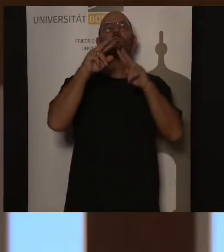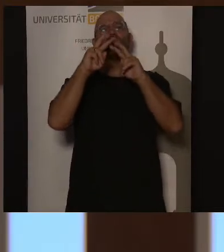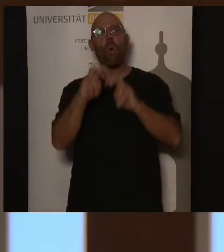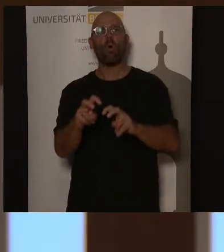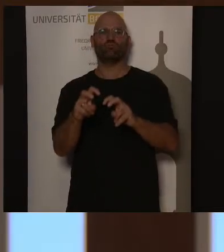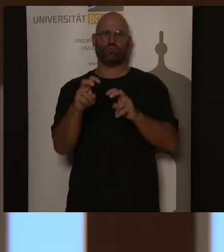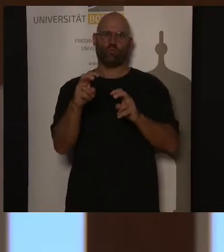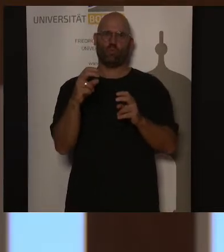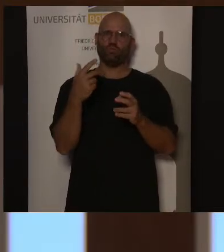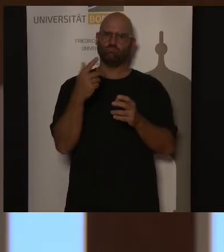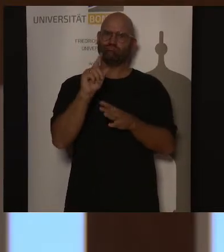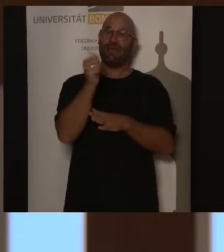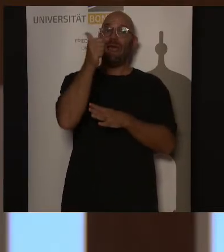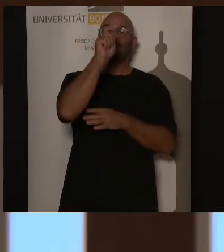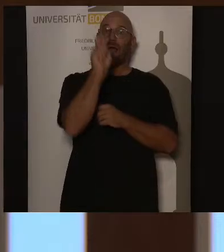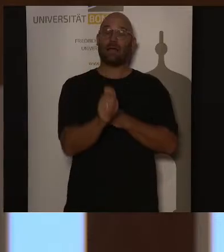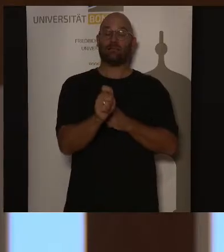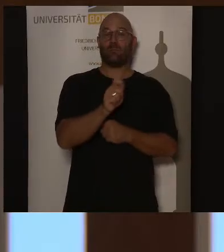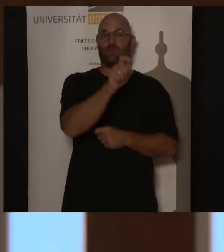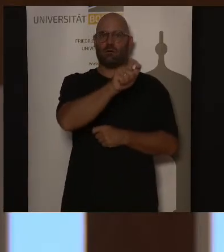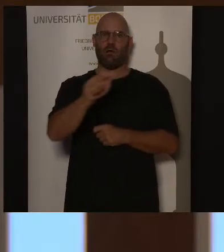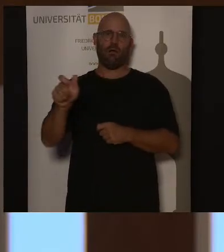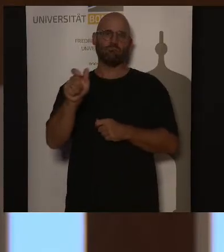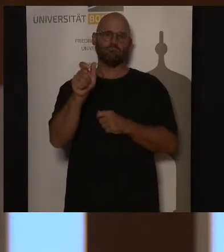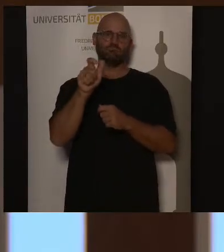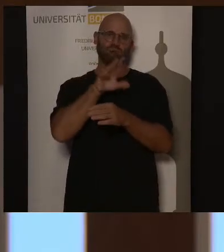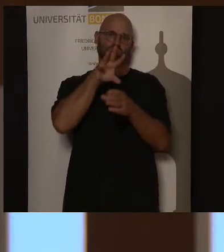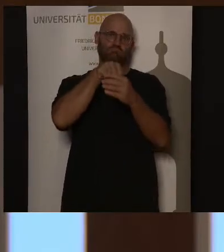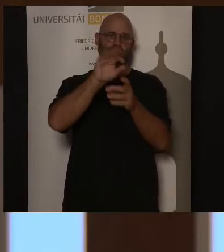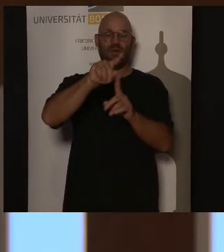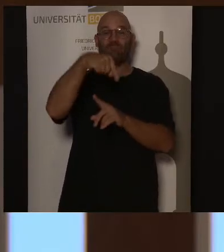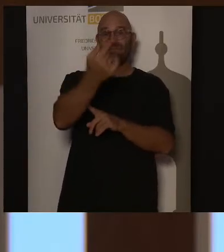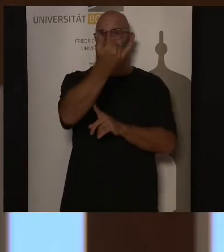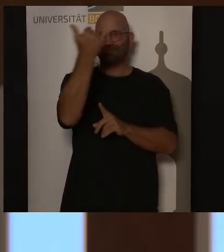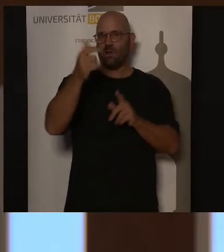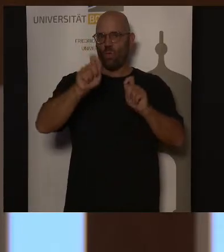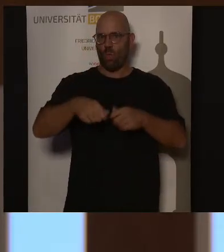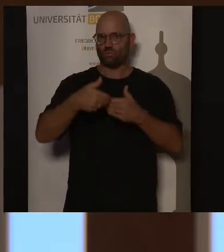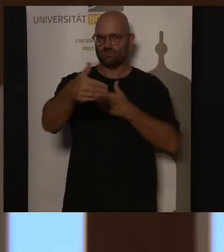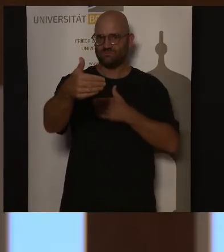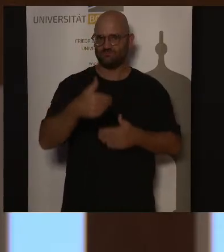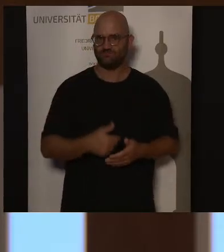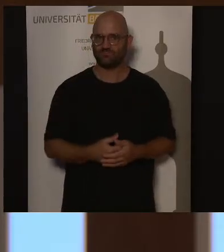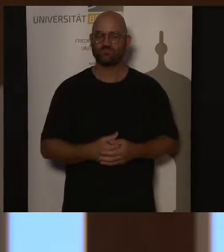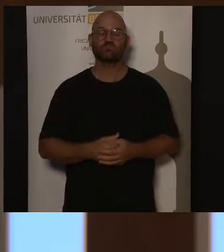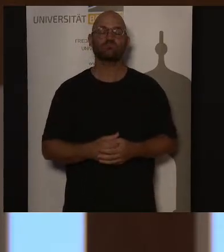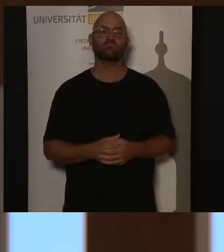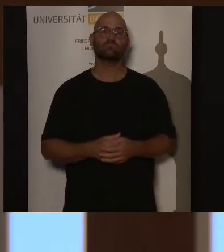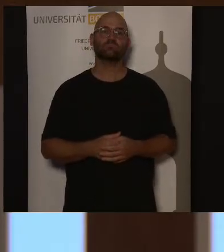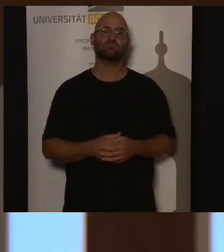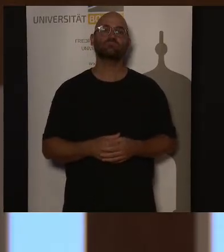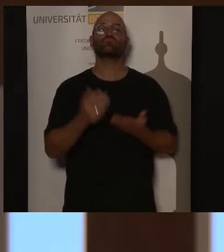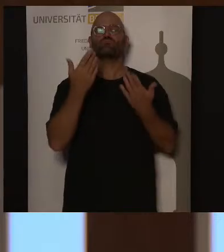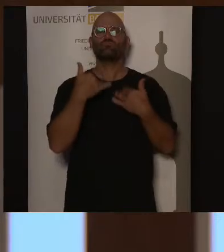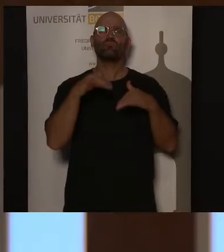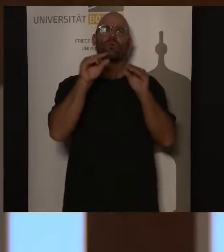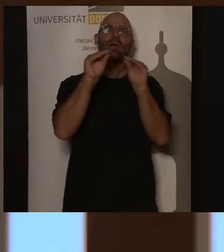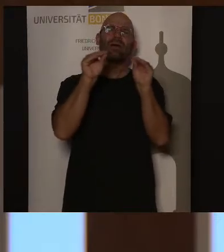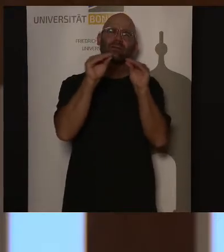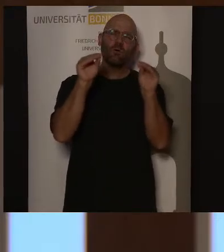Research, which offers other funding opportunities, other scholarships that we will be